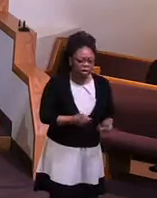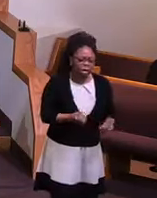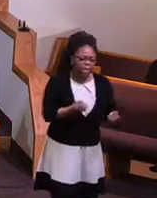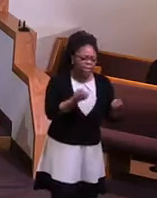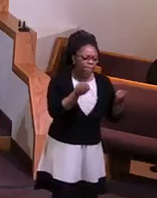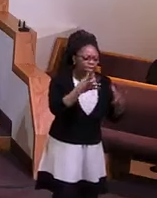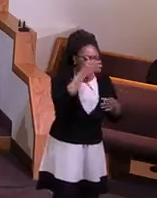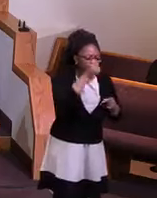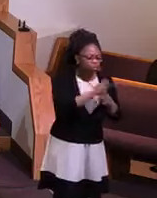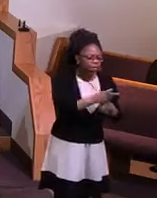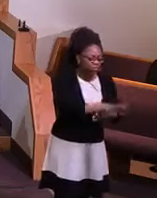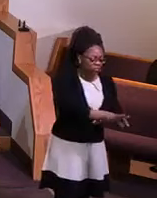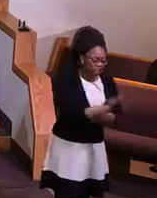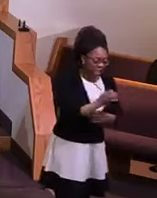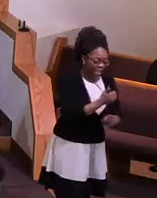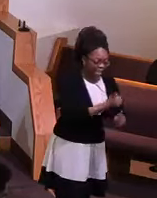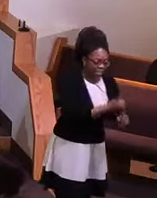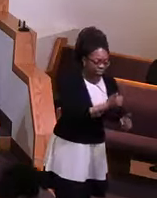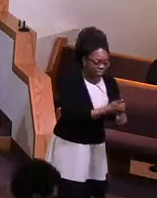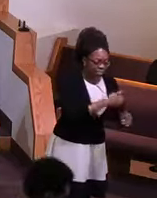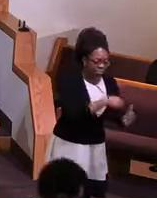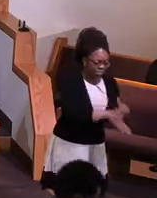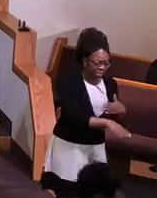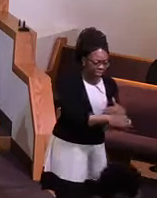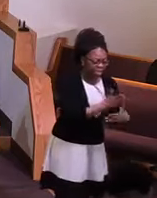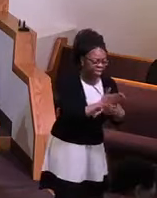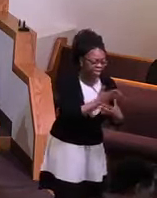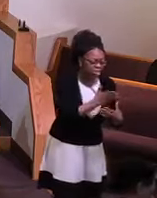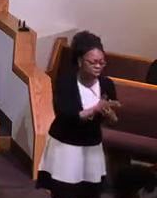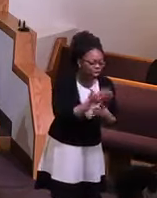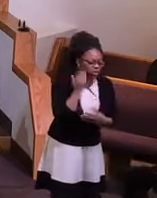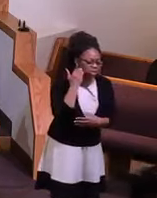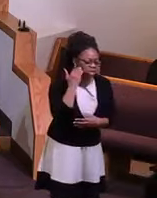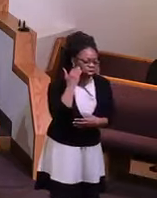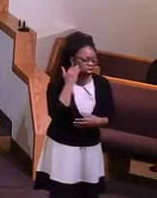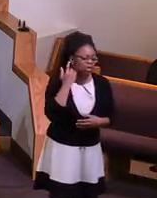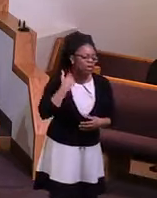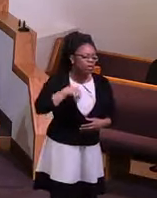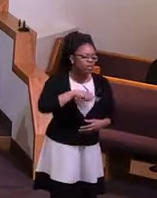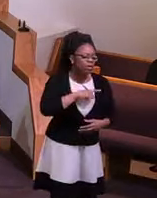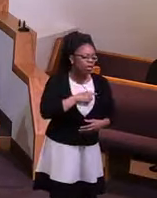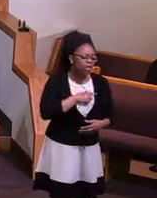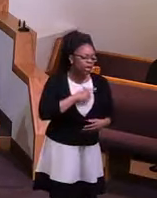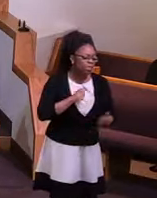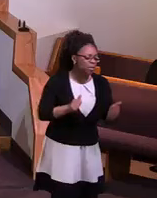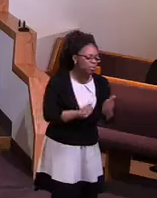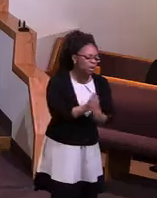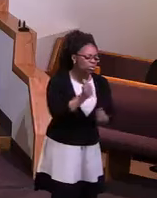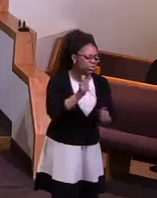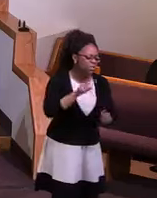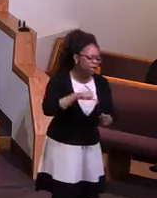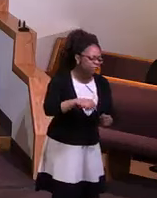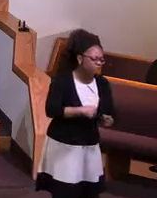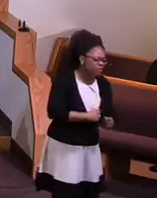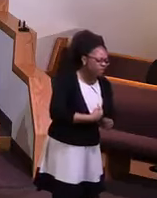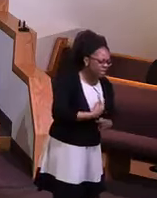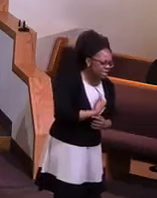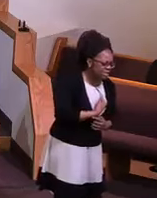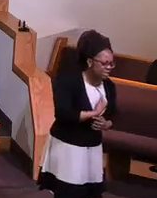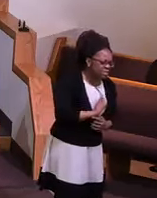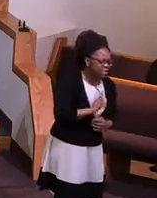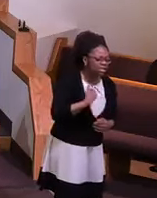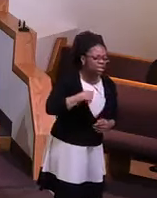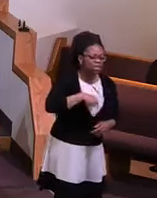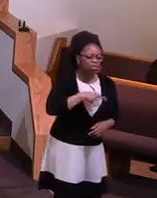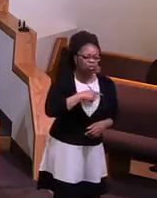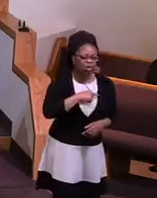brothers find themselves in. It's disturbing to know that we are the most targeted and most convicted. It is disturbing to know that we